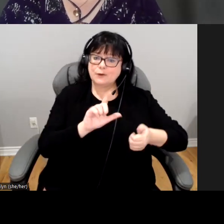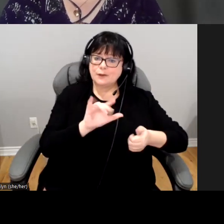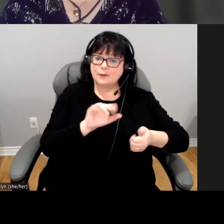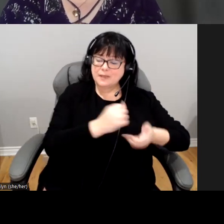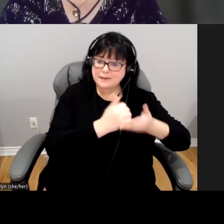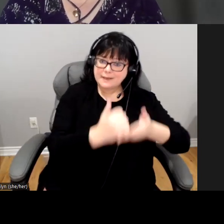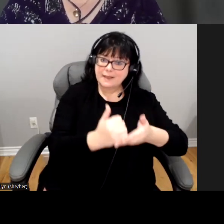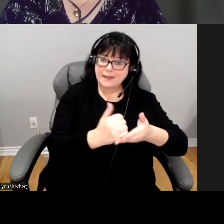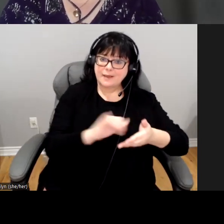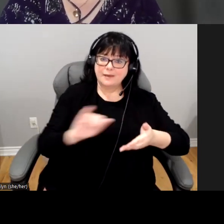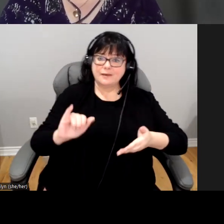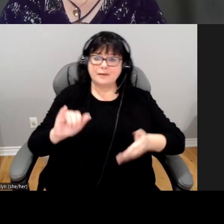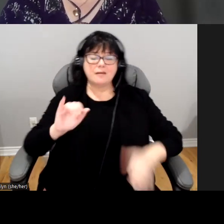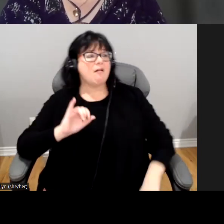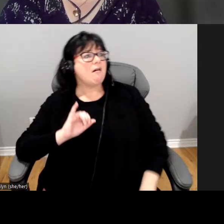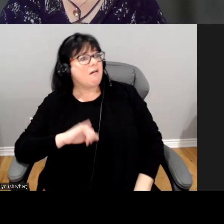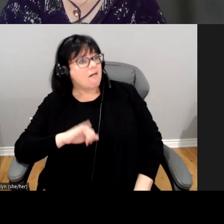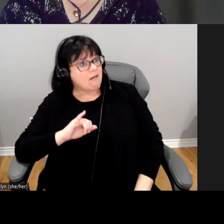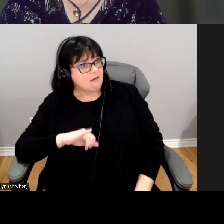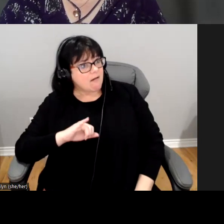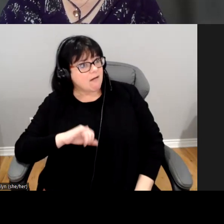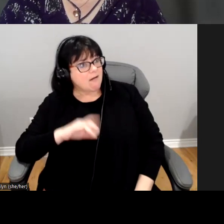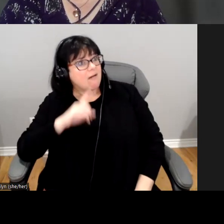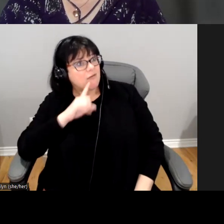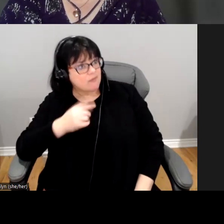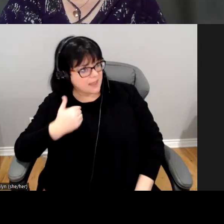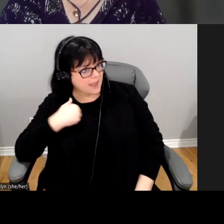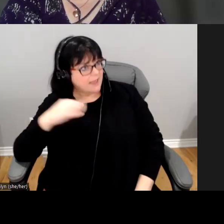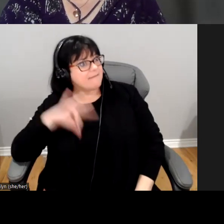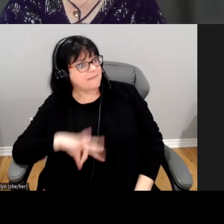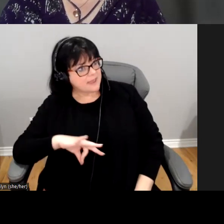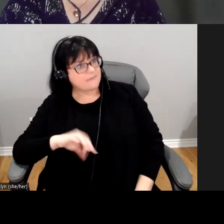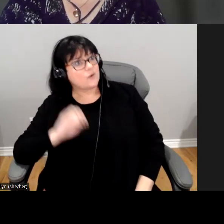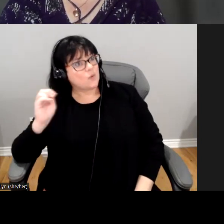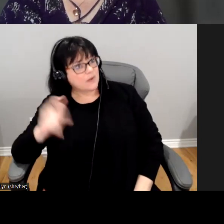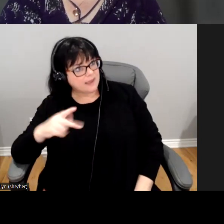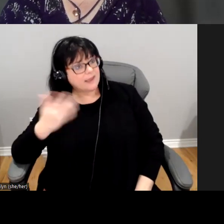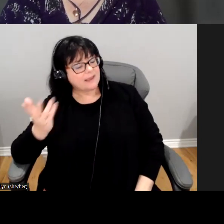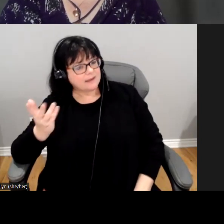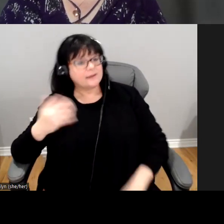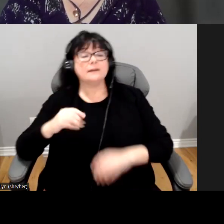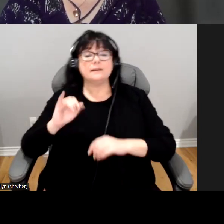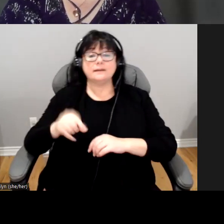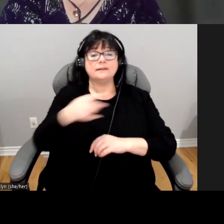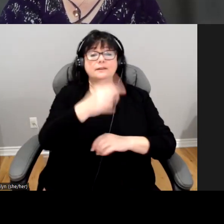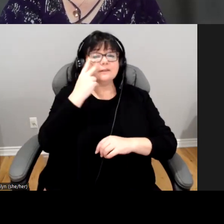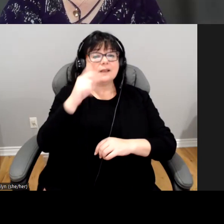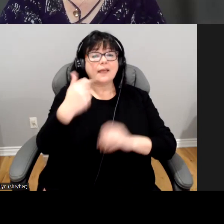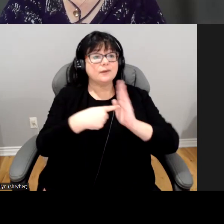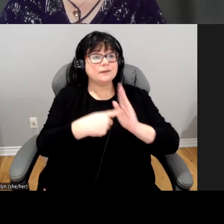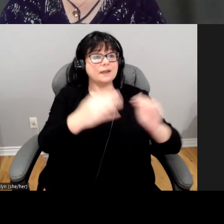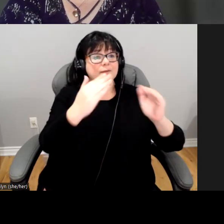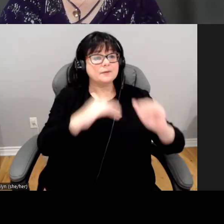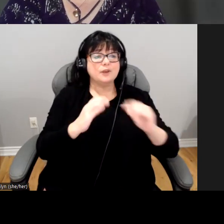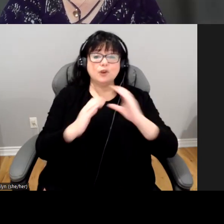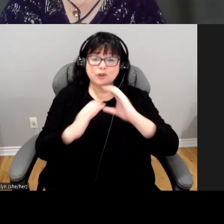really opened their eyes to the benefit. So it goes on with some of the examples here that you'll see, communicate ideas and